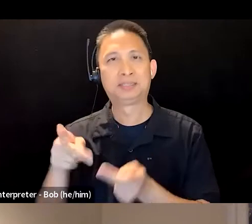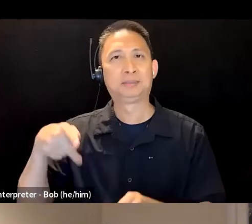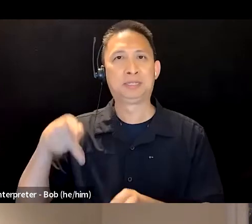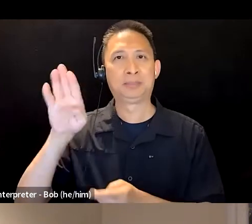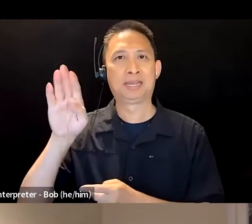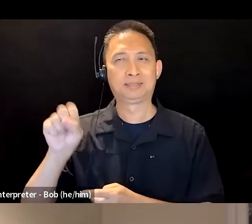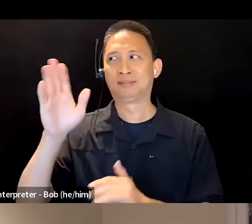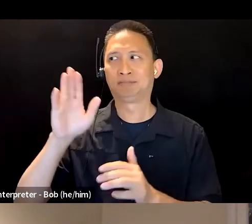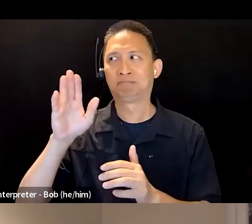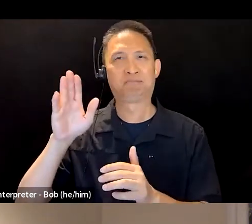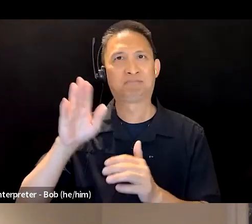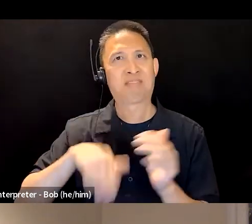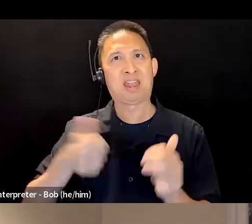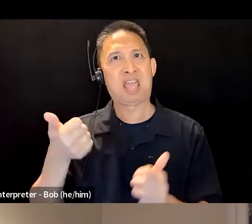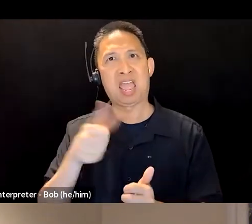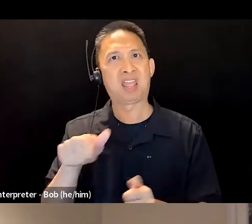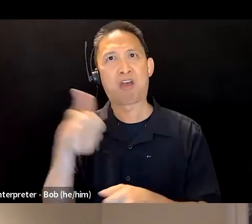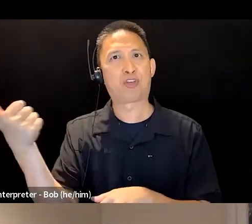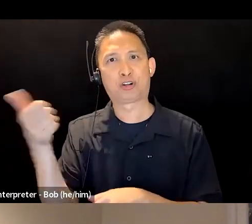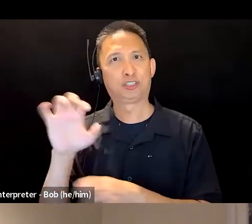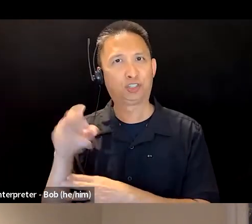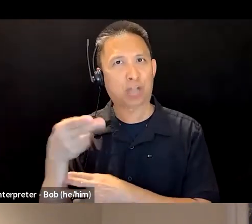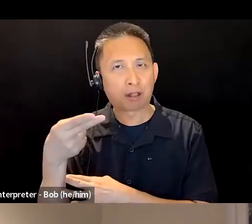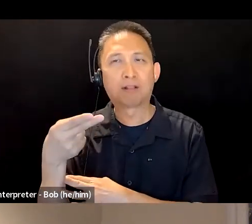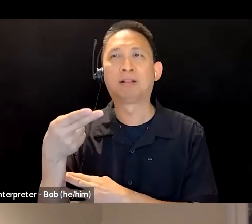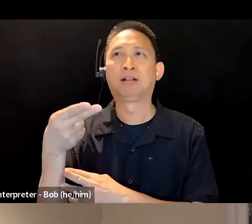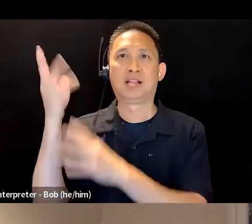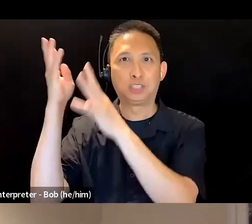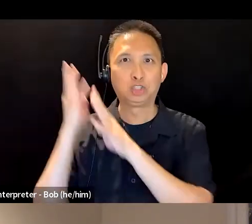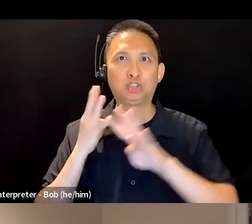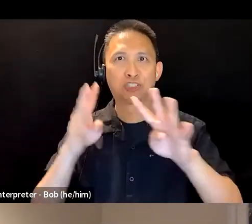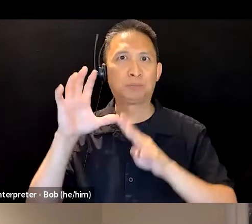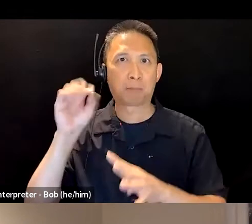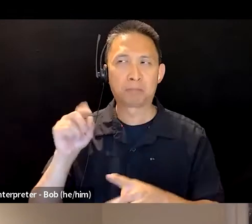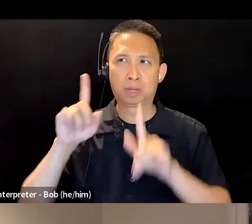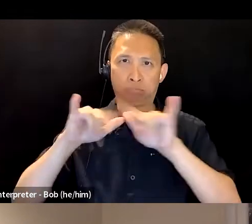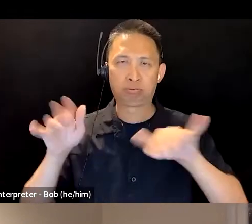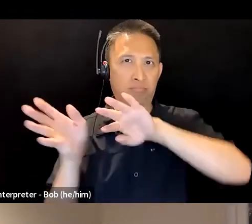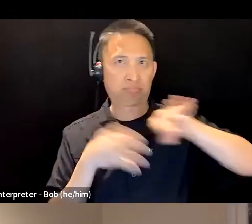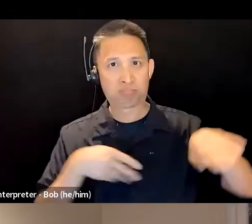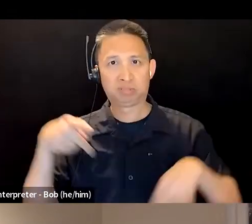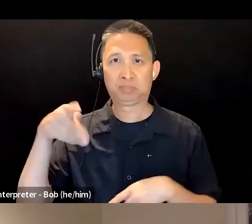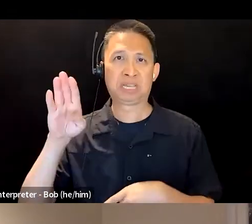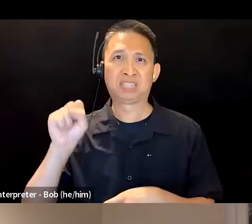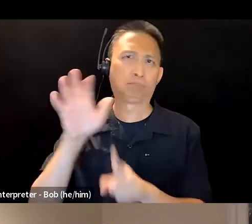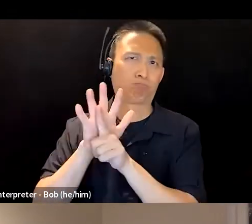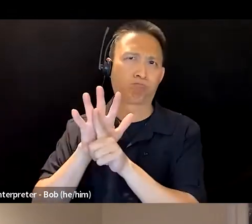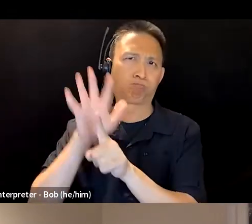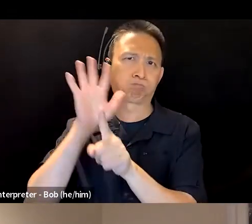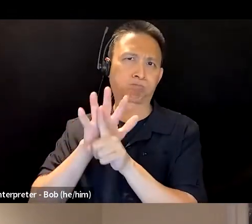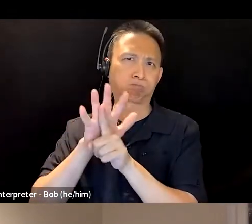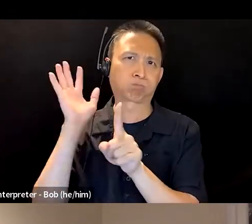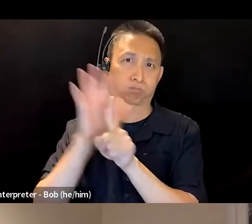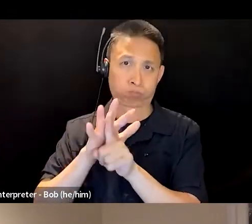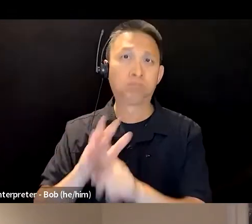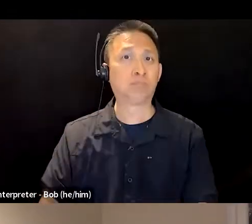other outlet in the States, and that includes streamers. And one of the big things for me was